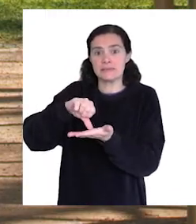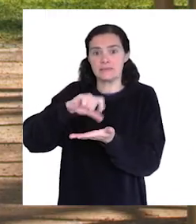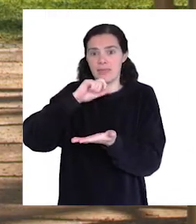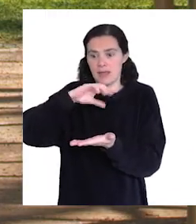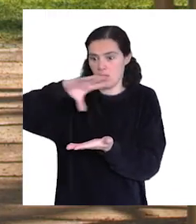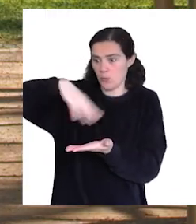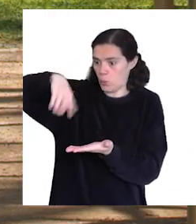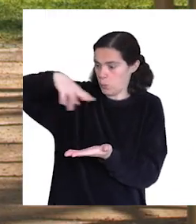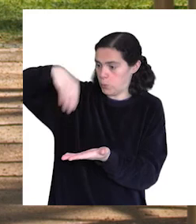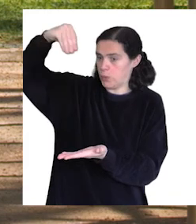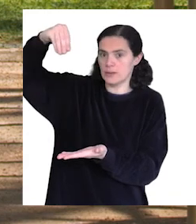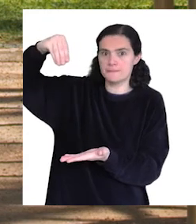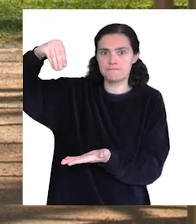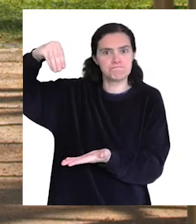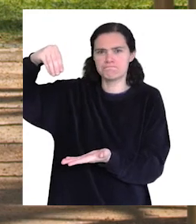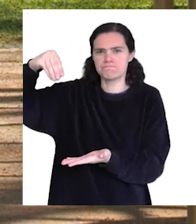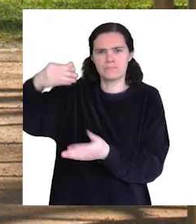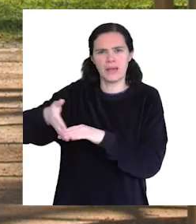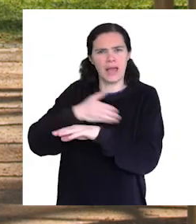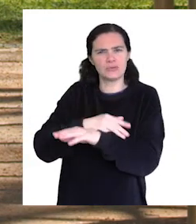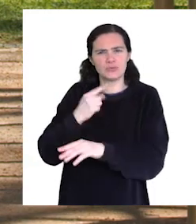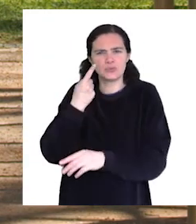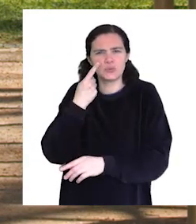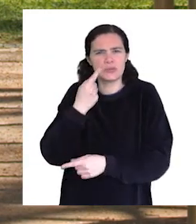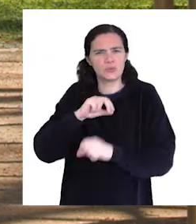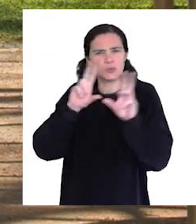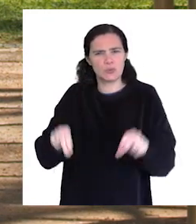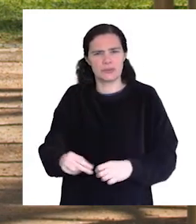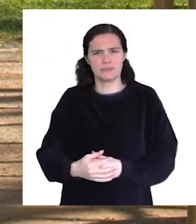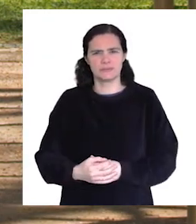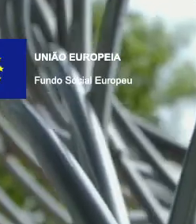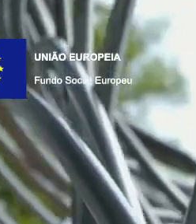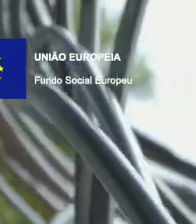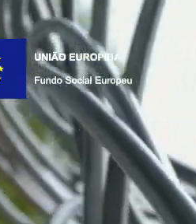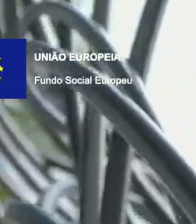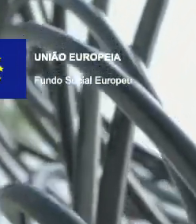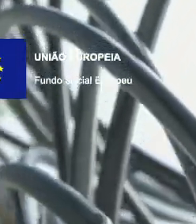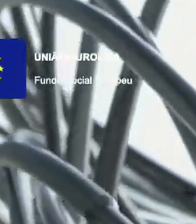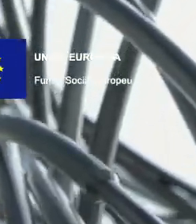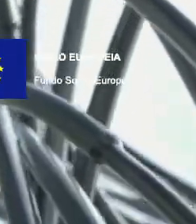middle of a curious vortex that we have never experienced before.